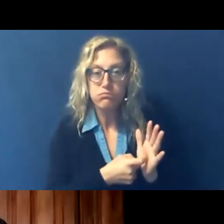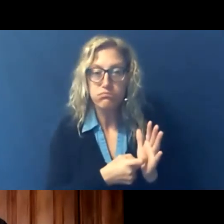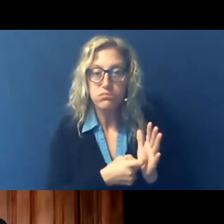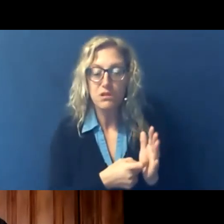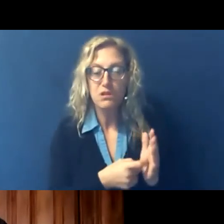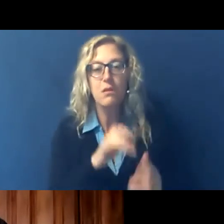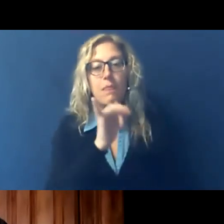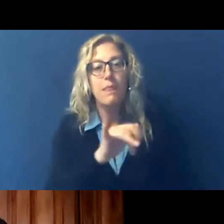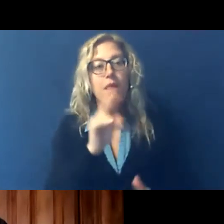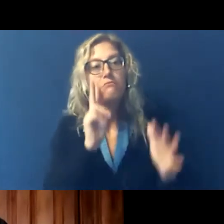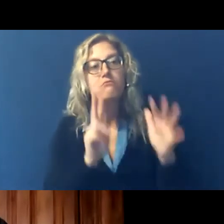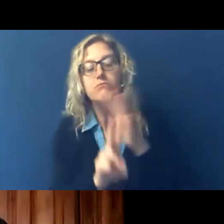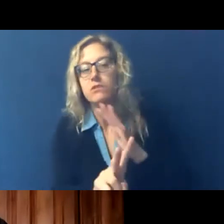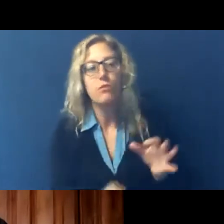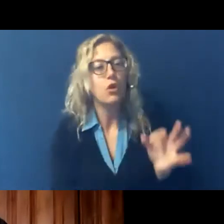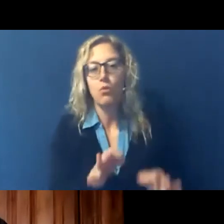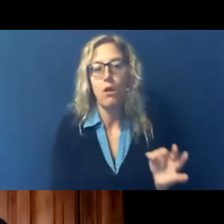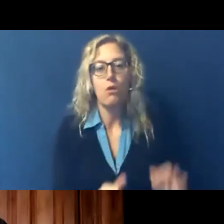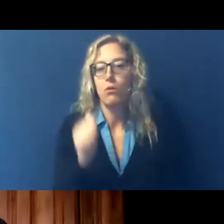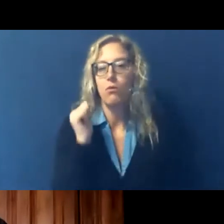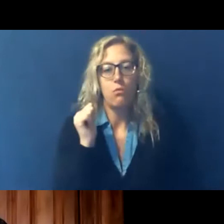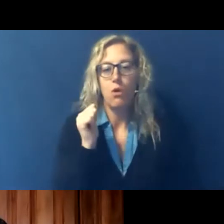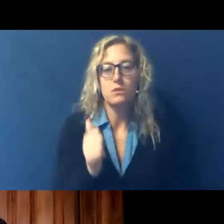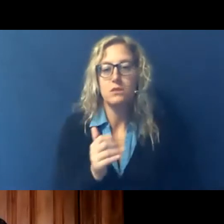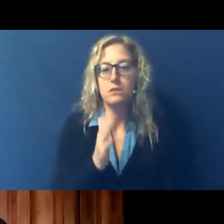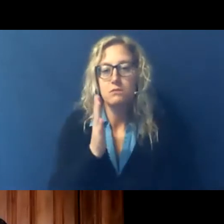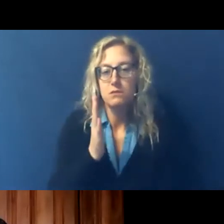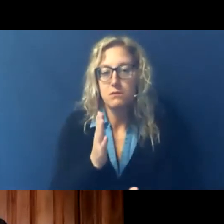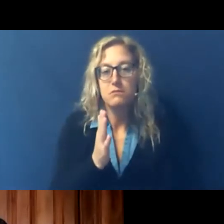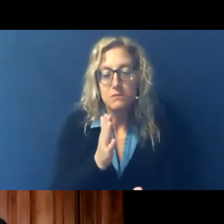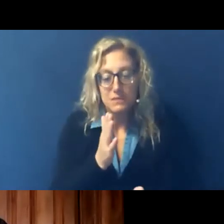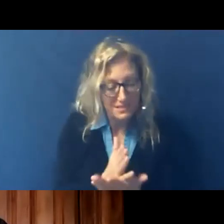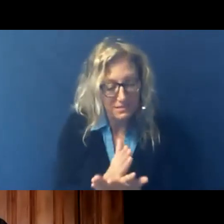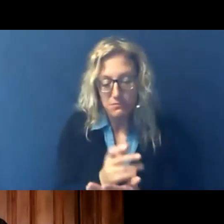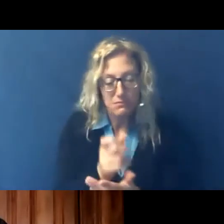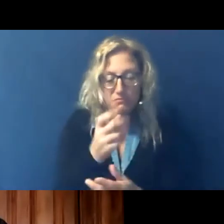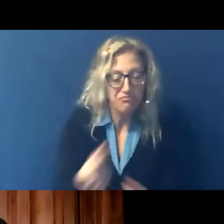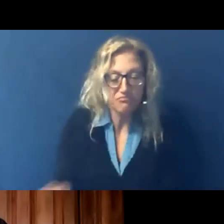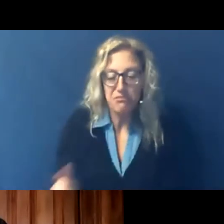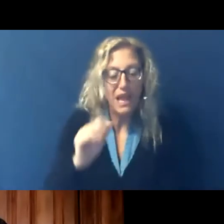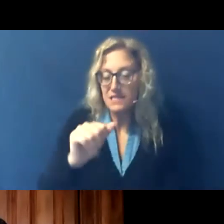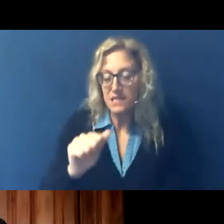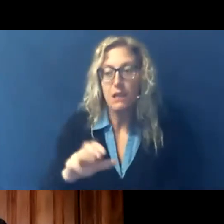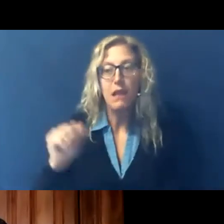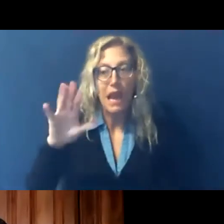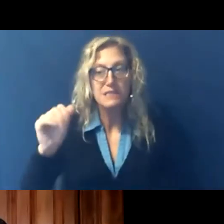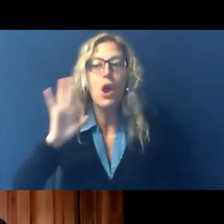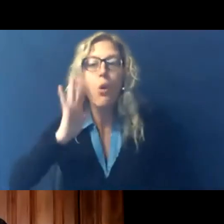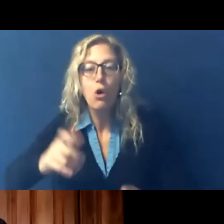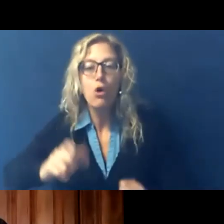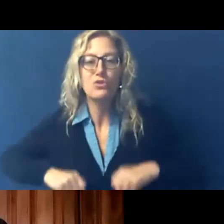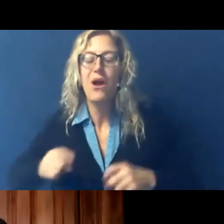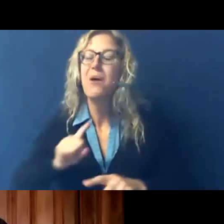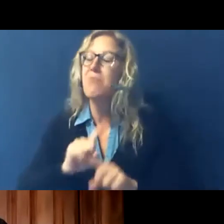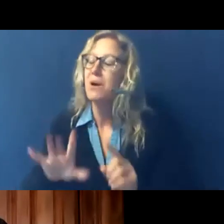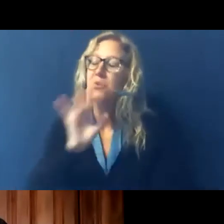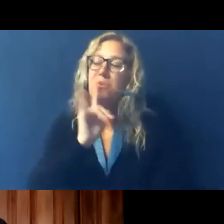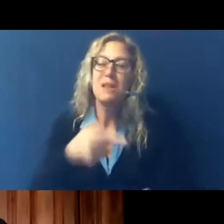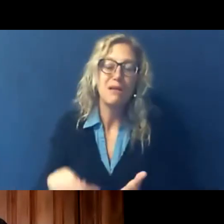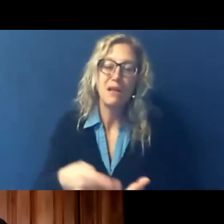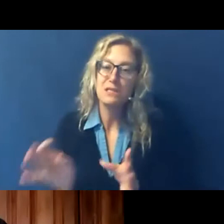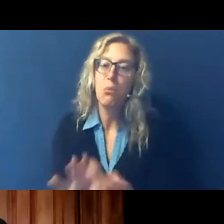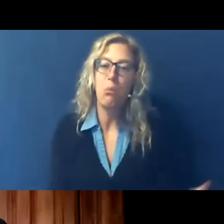predictions are that the court will not strike the ACA. The ACA will survive this case. But I do think it's important for us to be